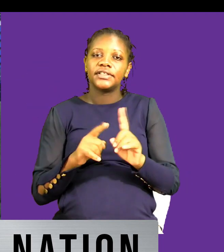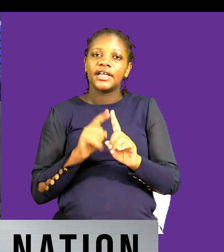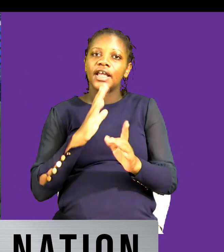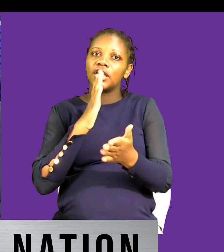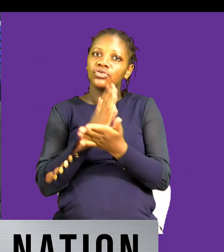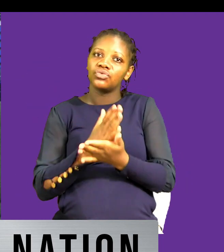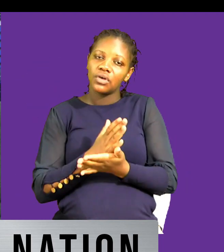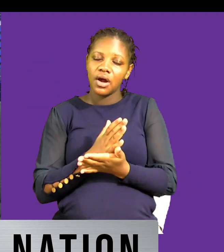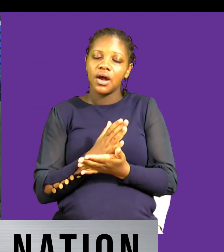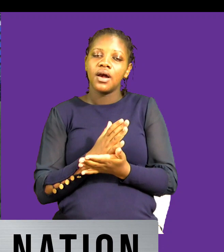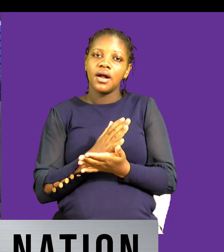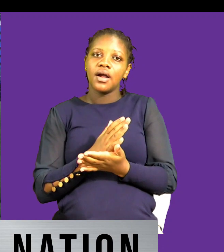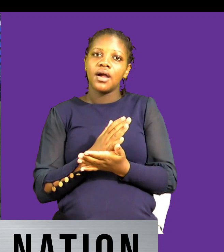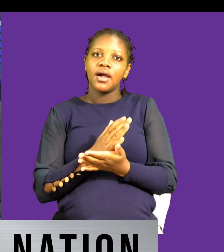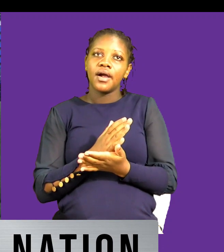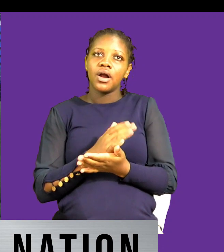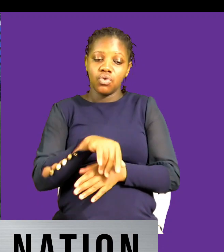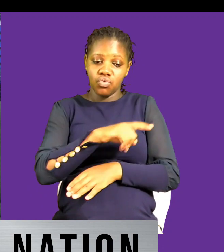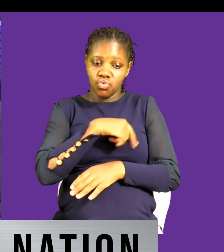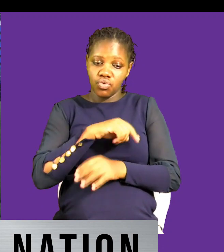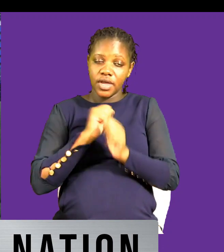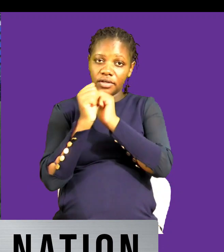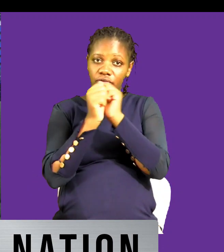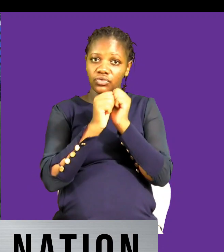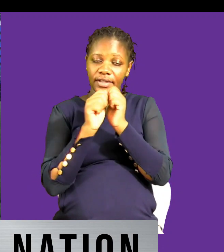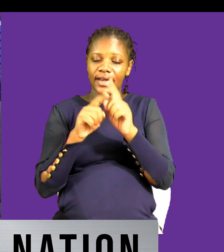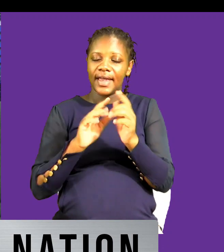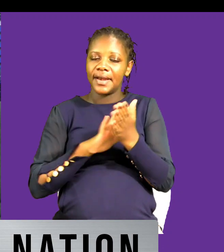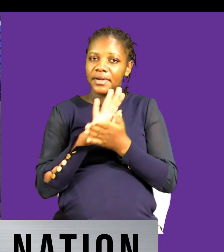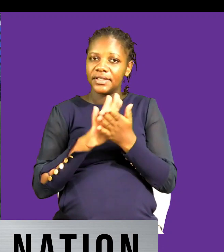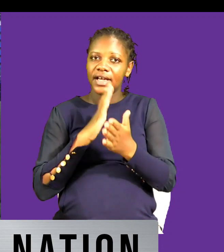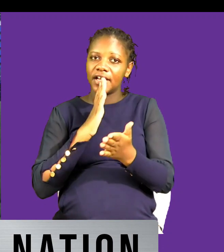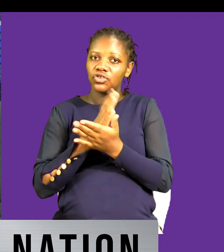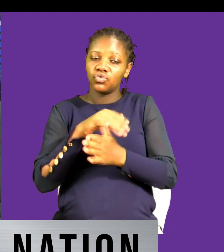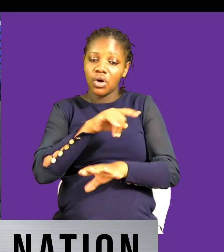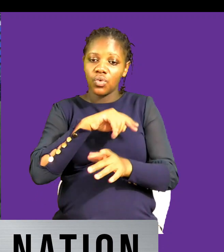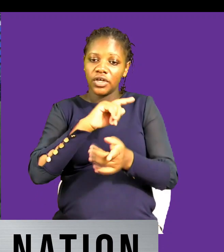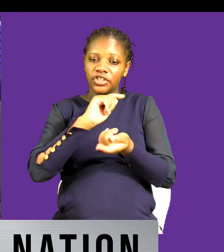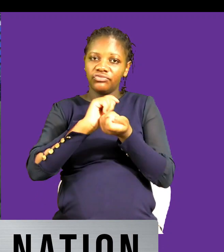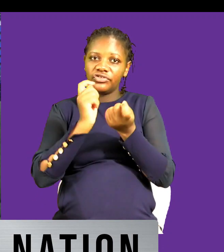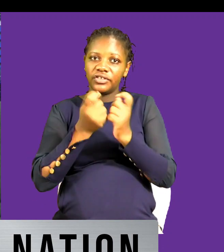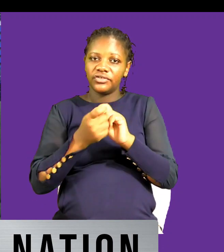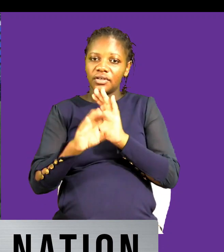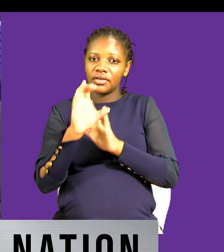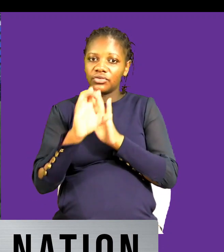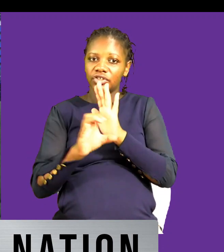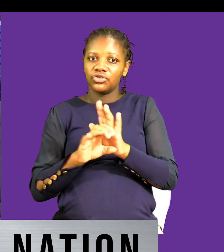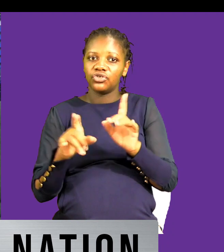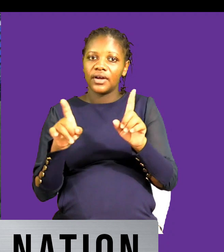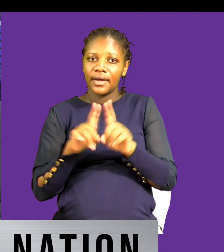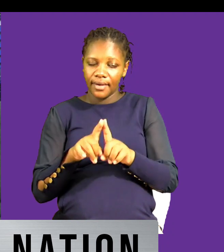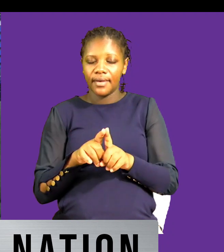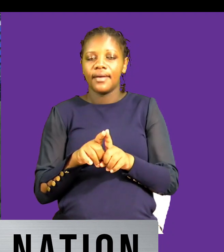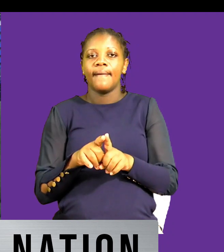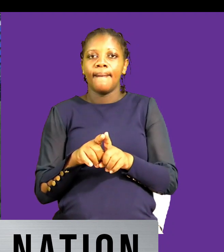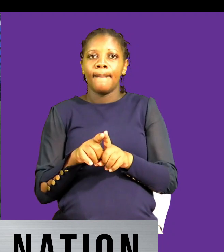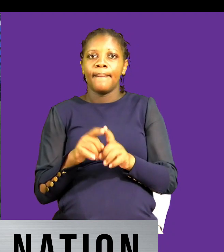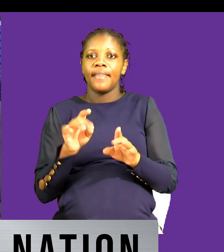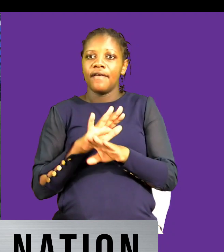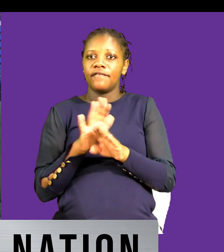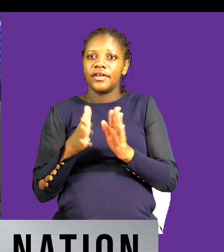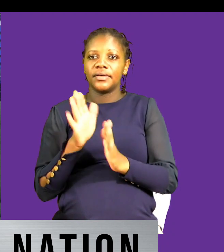for once we come together and basically ensure that we change the constitution and make it a people's constitution. I